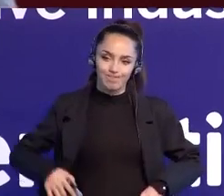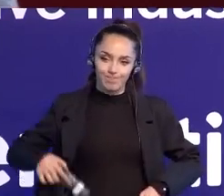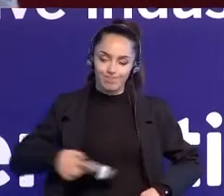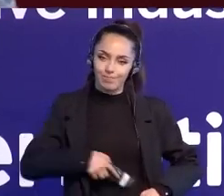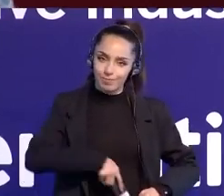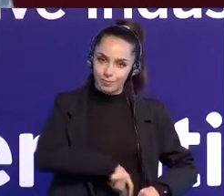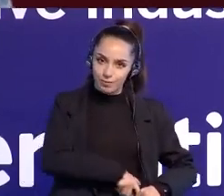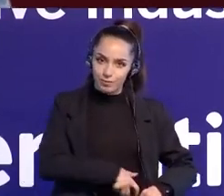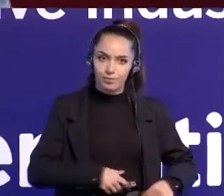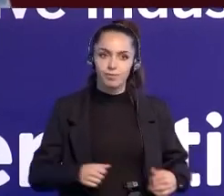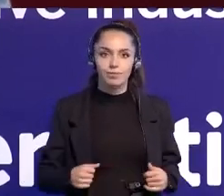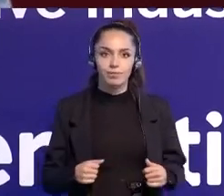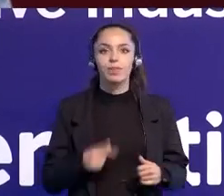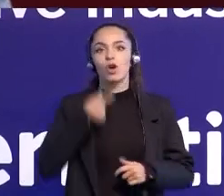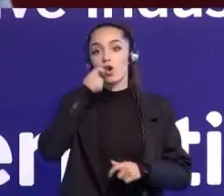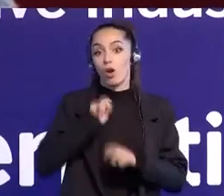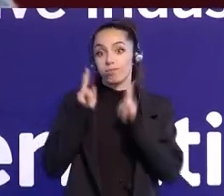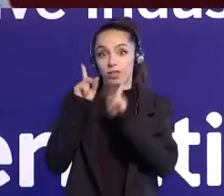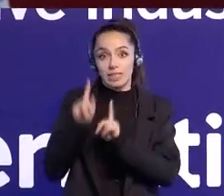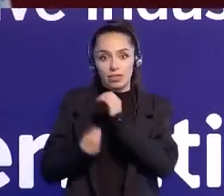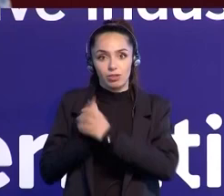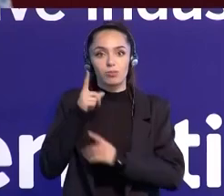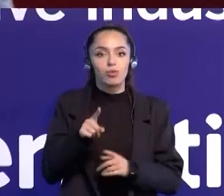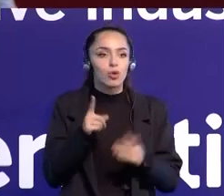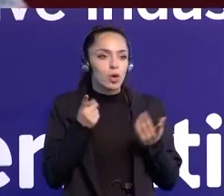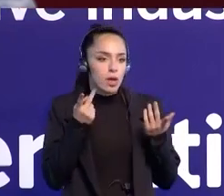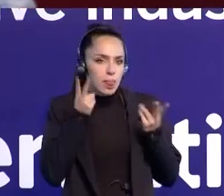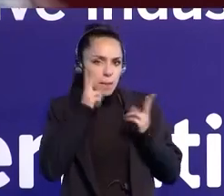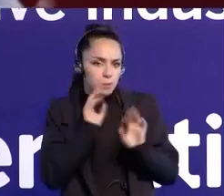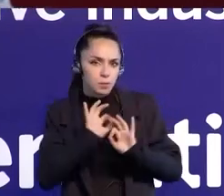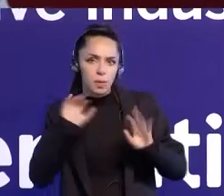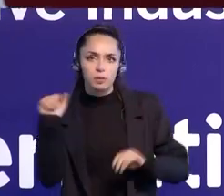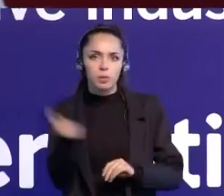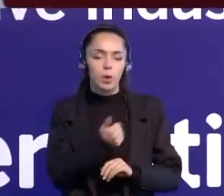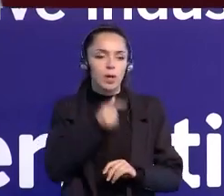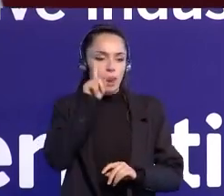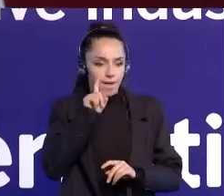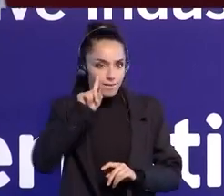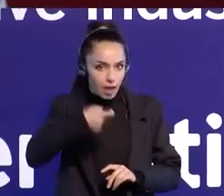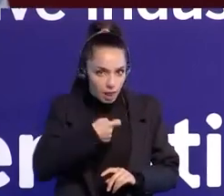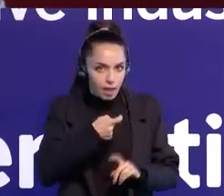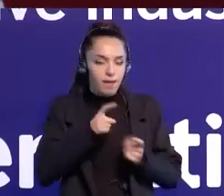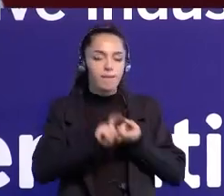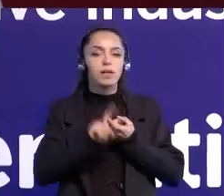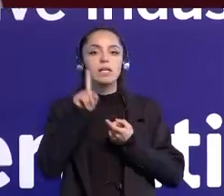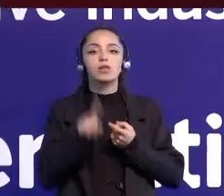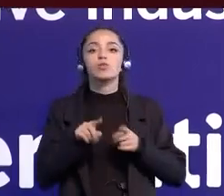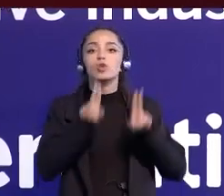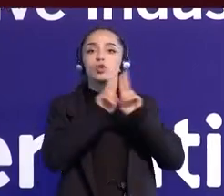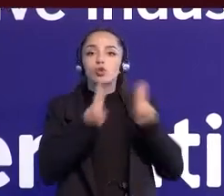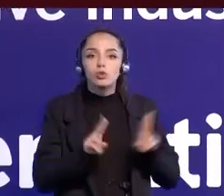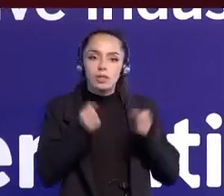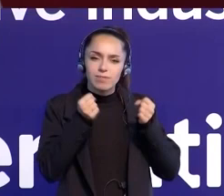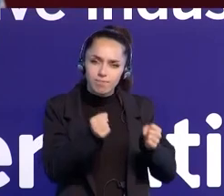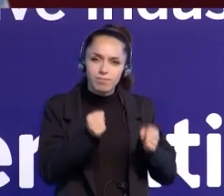it perfectly well, and they have been participating in the national resistance since the first days